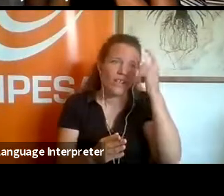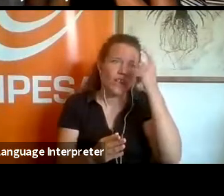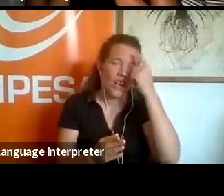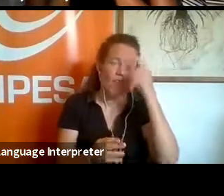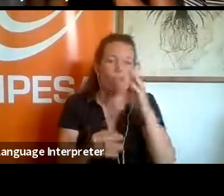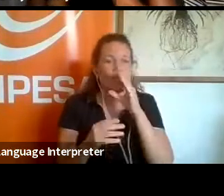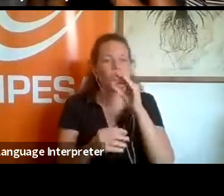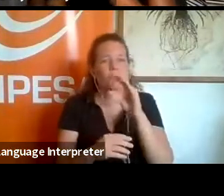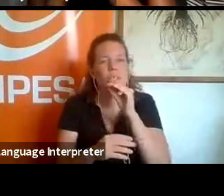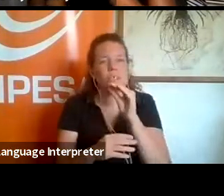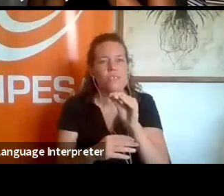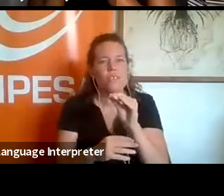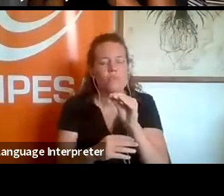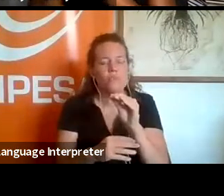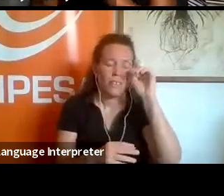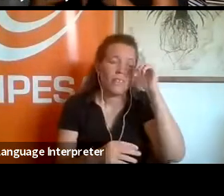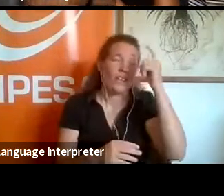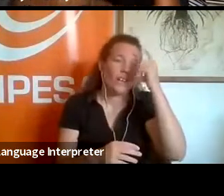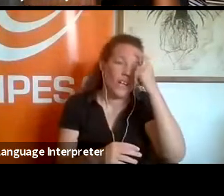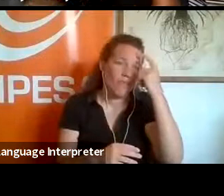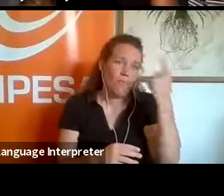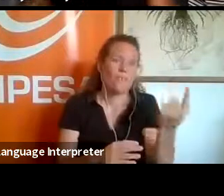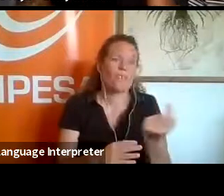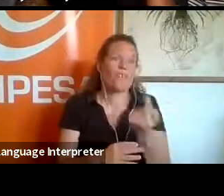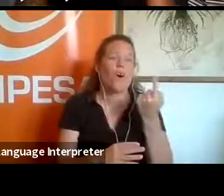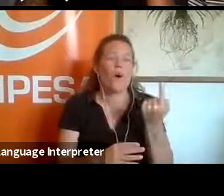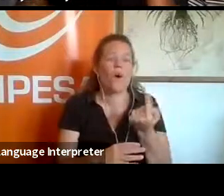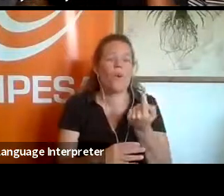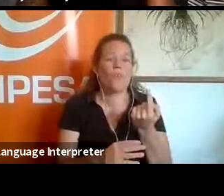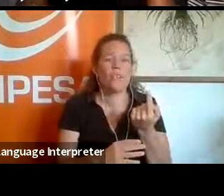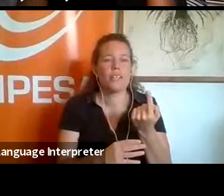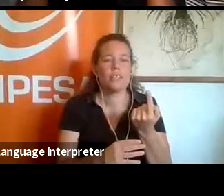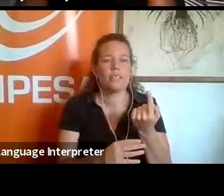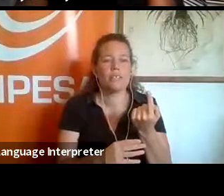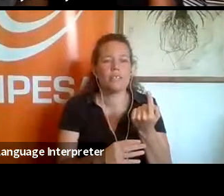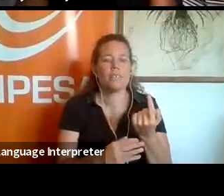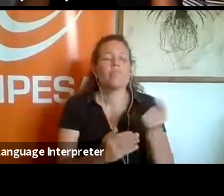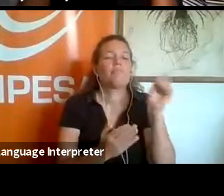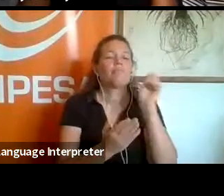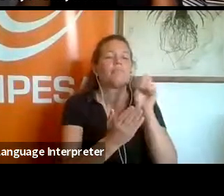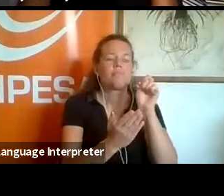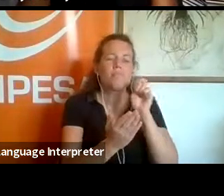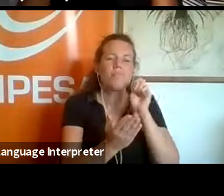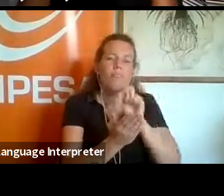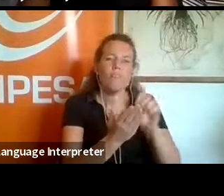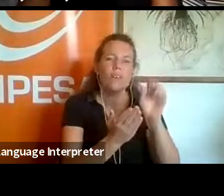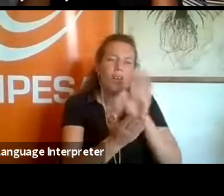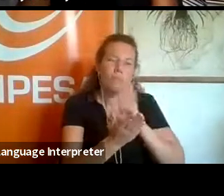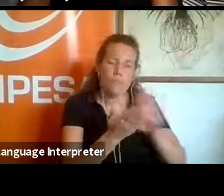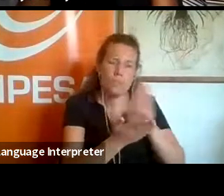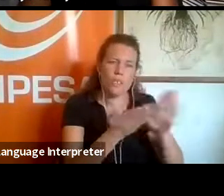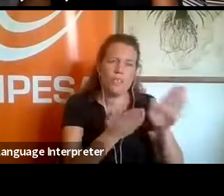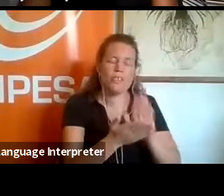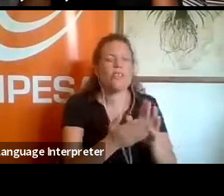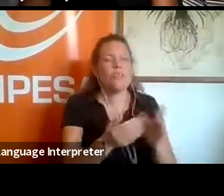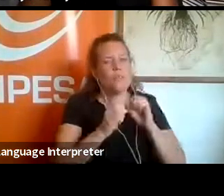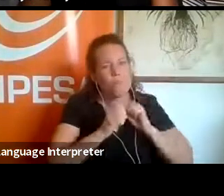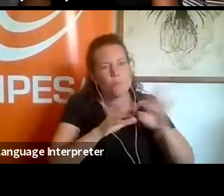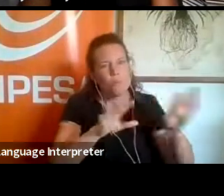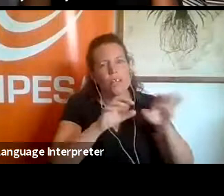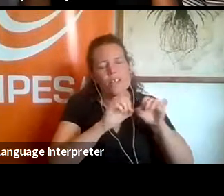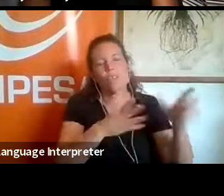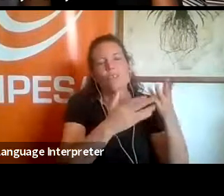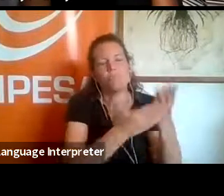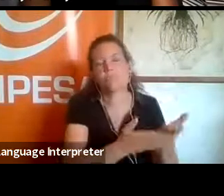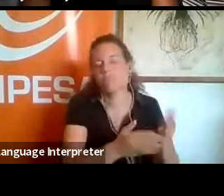from governments just coming up with press laws and broadcast codes. They can't do that anymore now